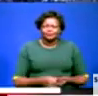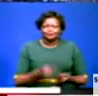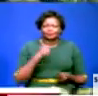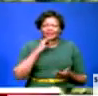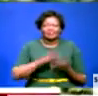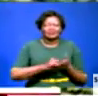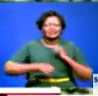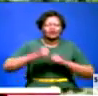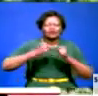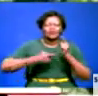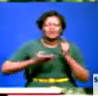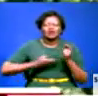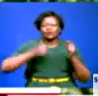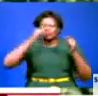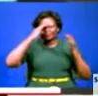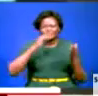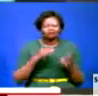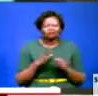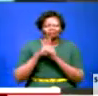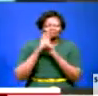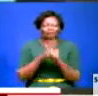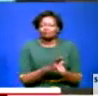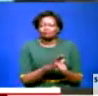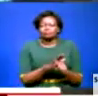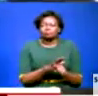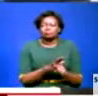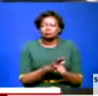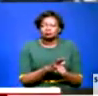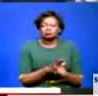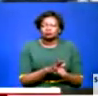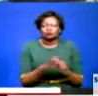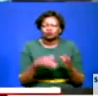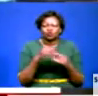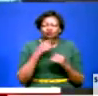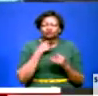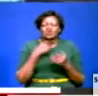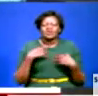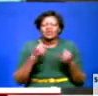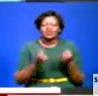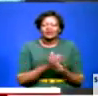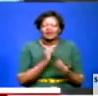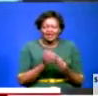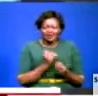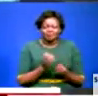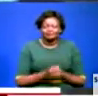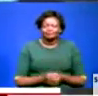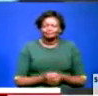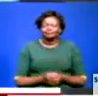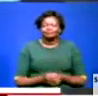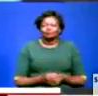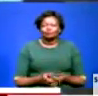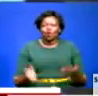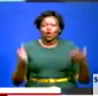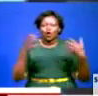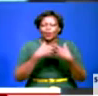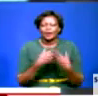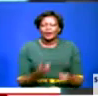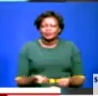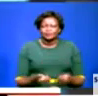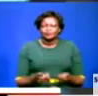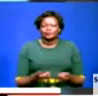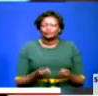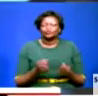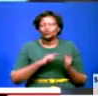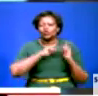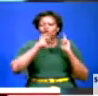by the Council of Governors as discriminatory. All the unions in the healthcare will march to Harambee House and remind